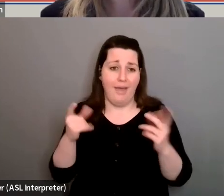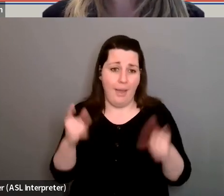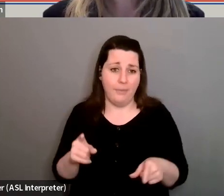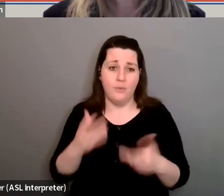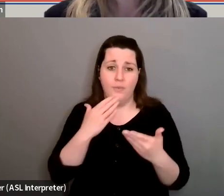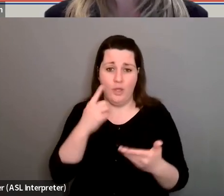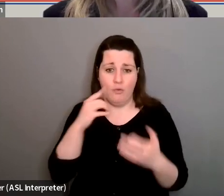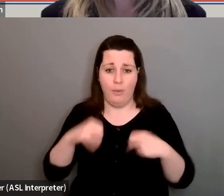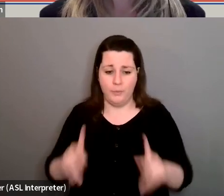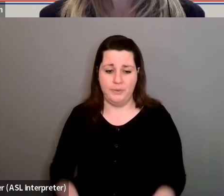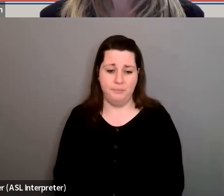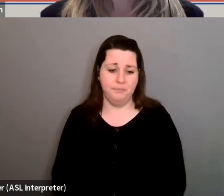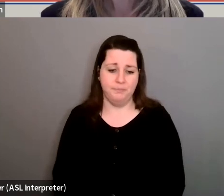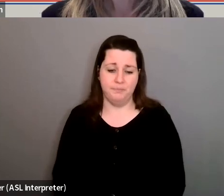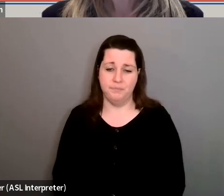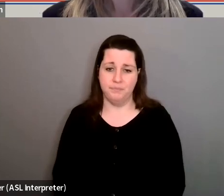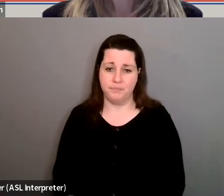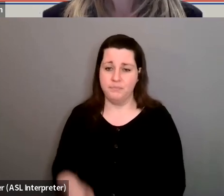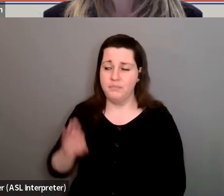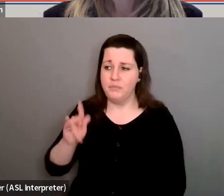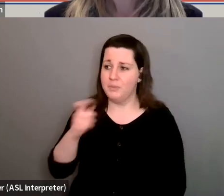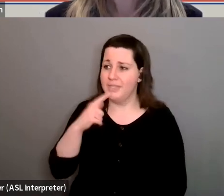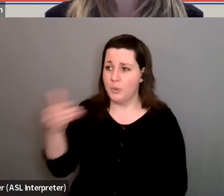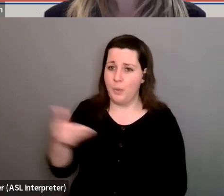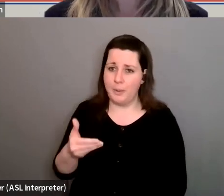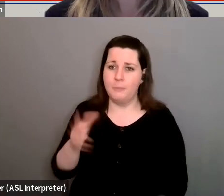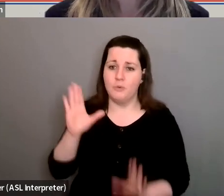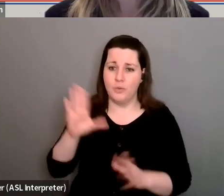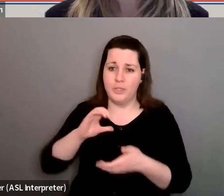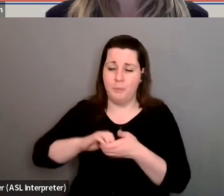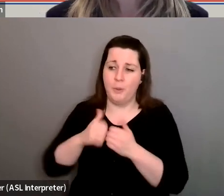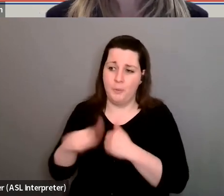the opportunity. You are welcome. It's always great to partner with you guys.